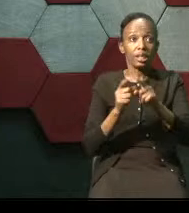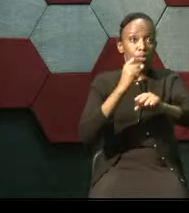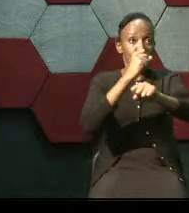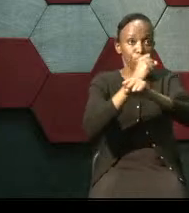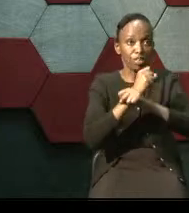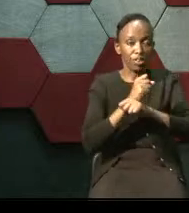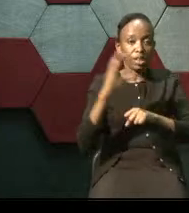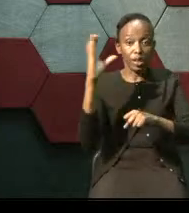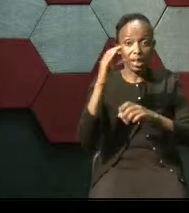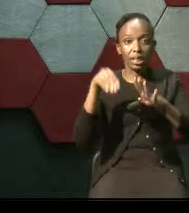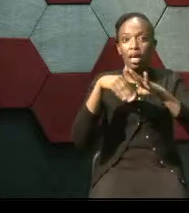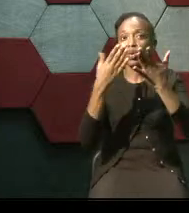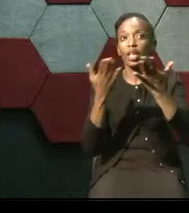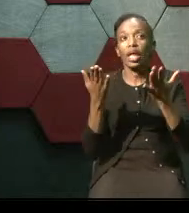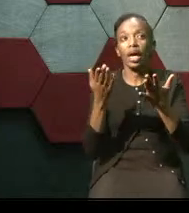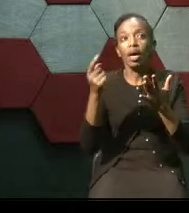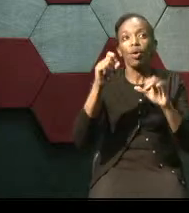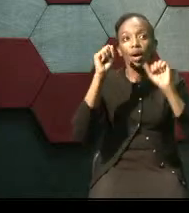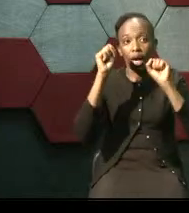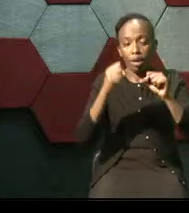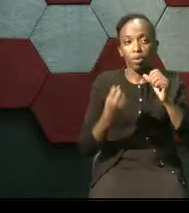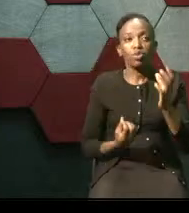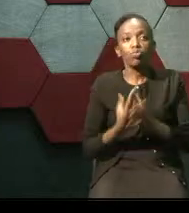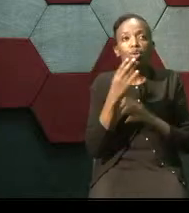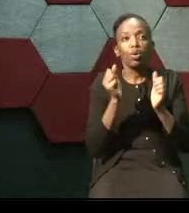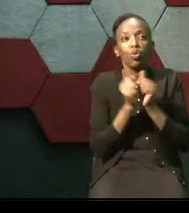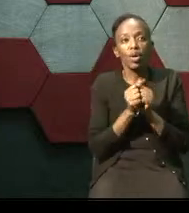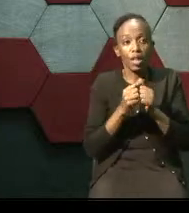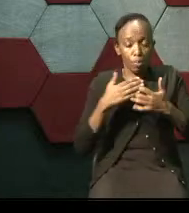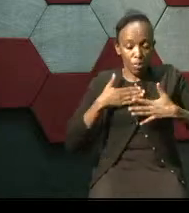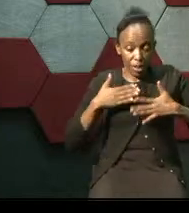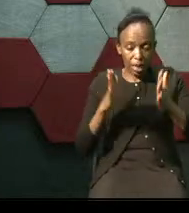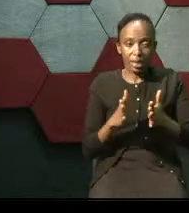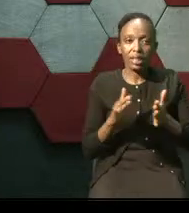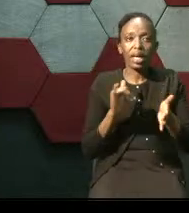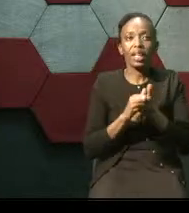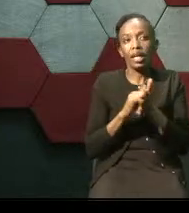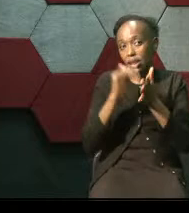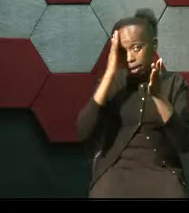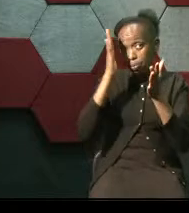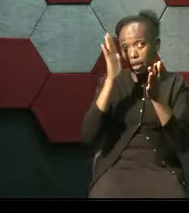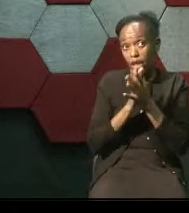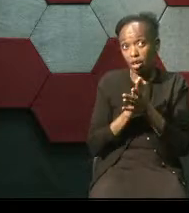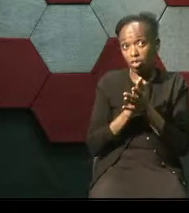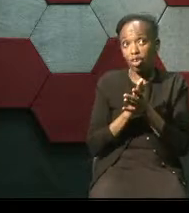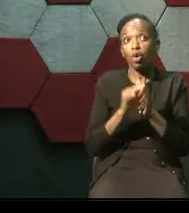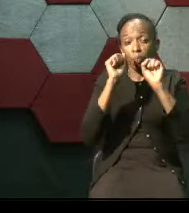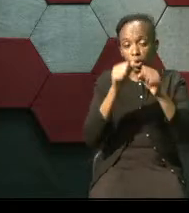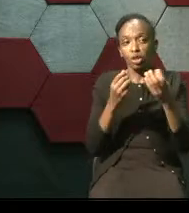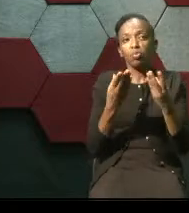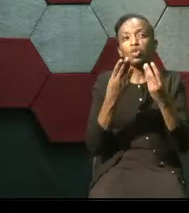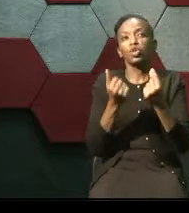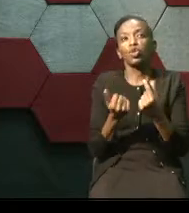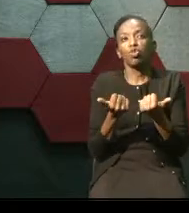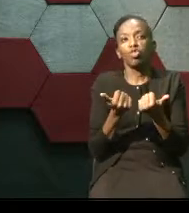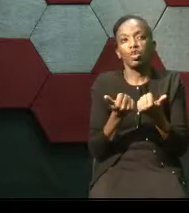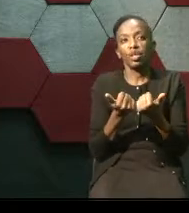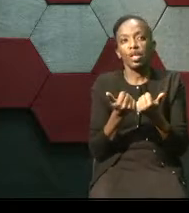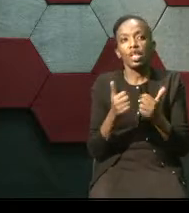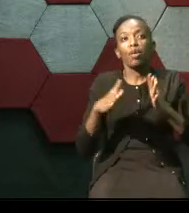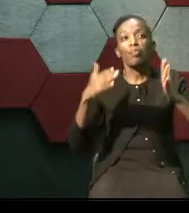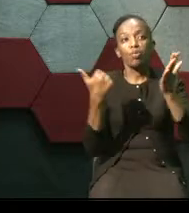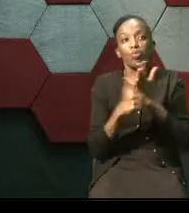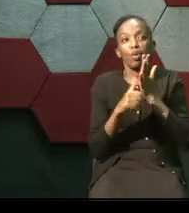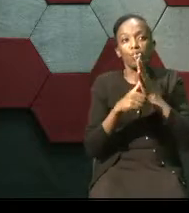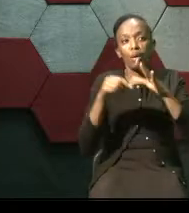our citizens out there, we were able to come up with a breathalyzer, which I believe will help to solve the major